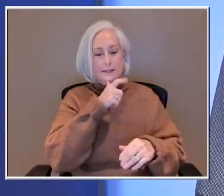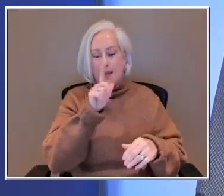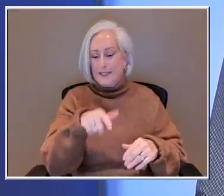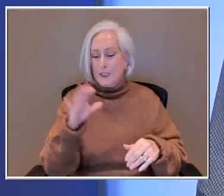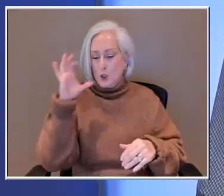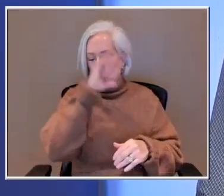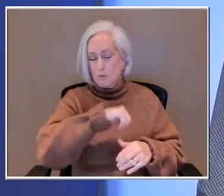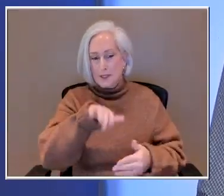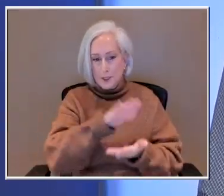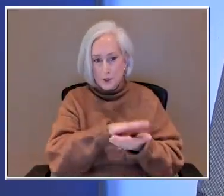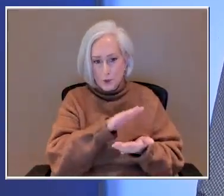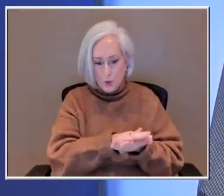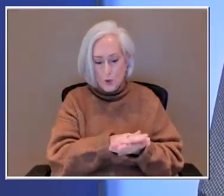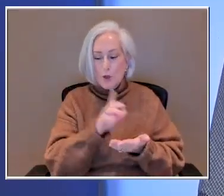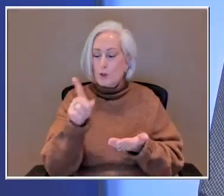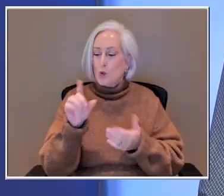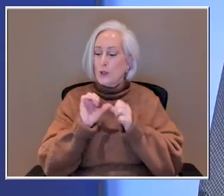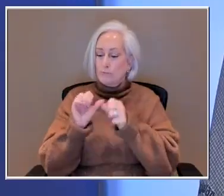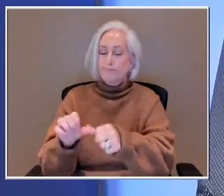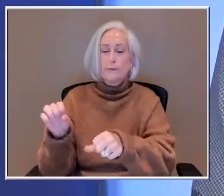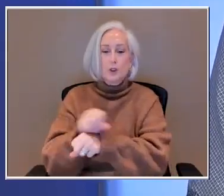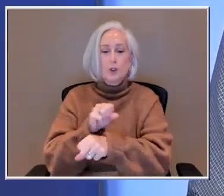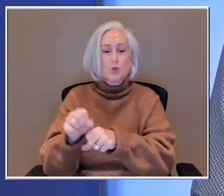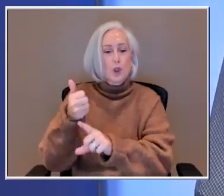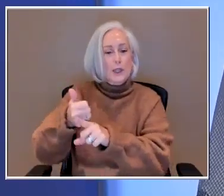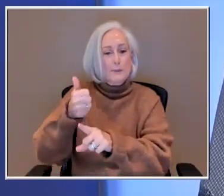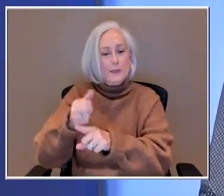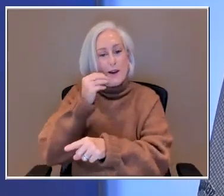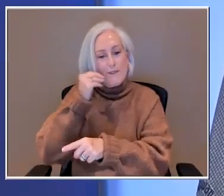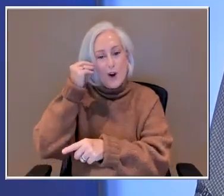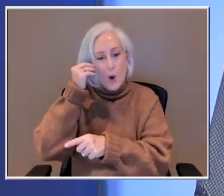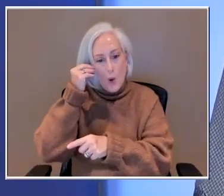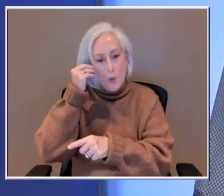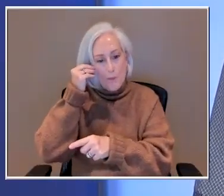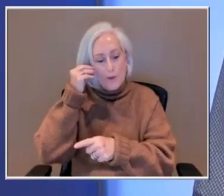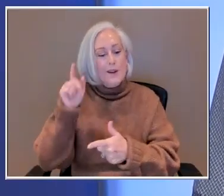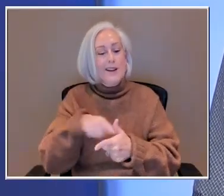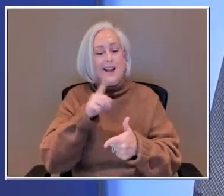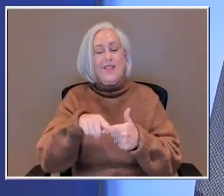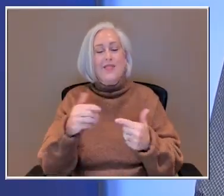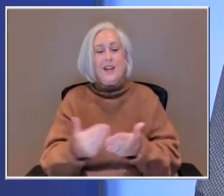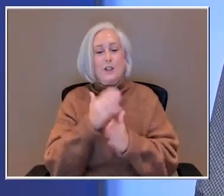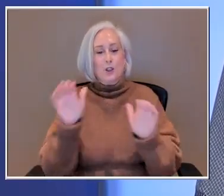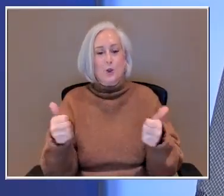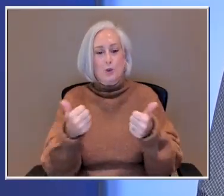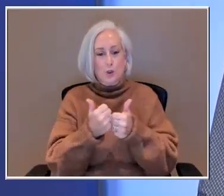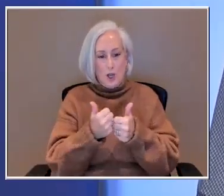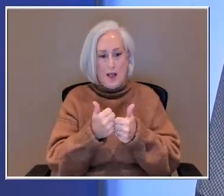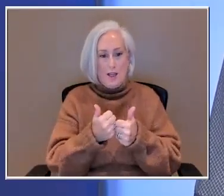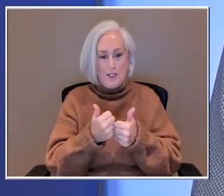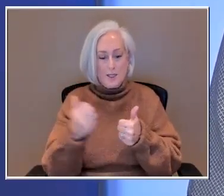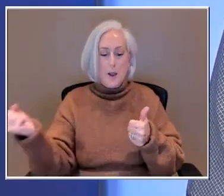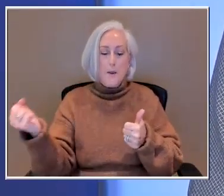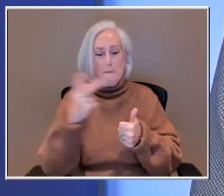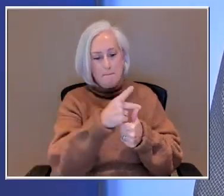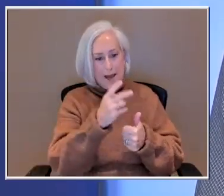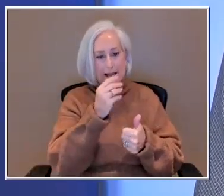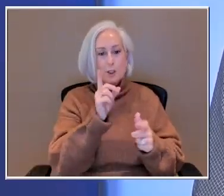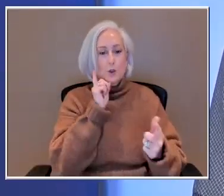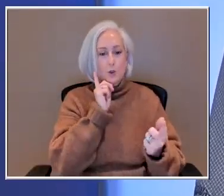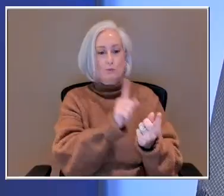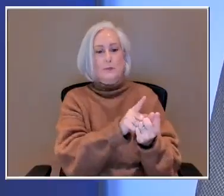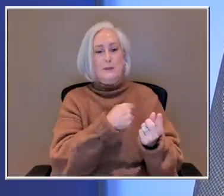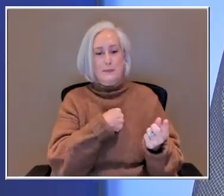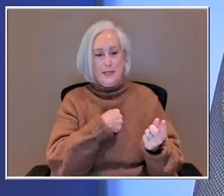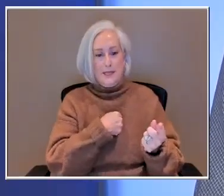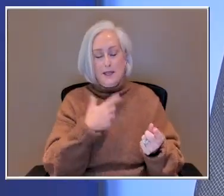he continued to work on the things that he was doing at home. And when he had a new challenge, he came back in. So when he wanted to start running, when he wanted to get back to band,